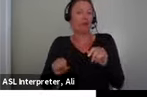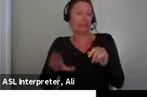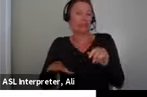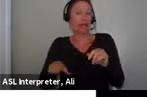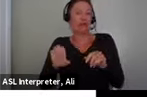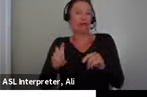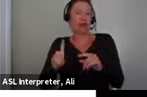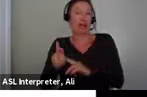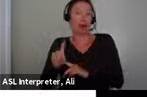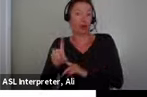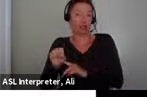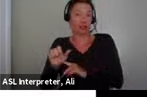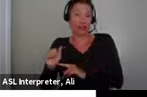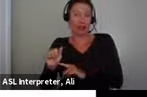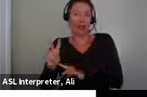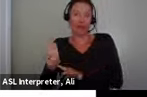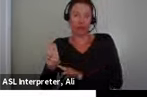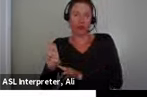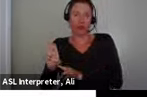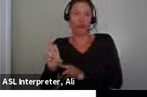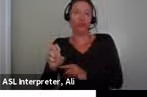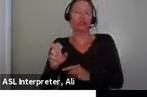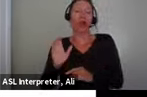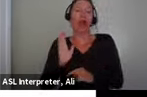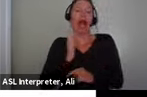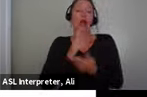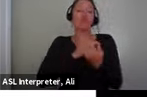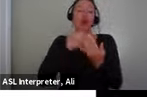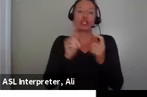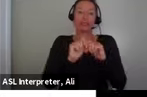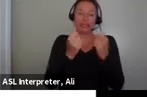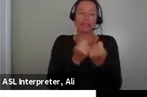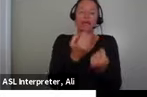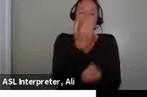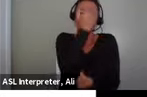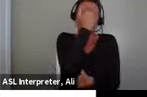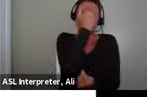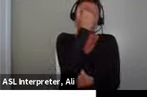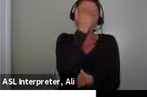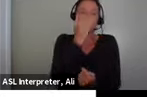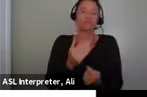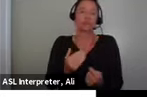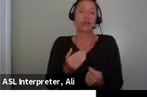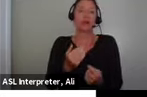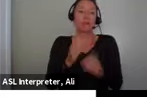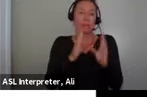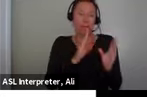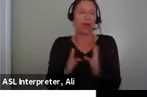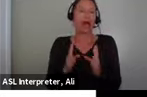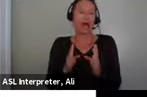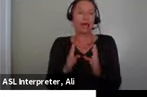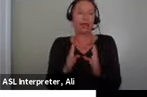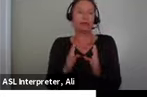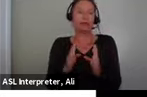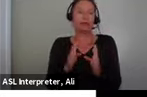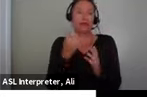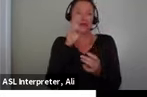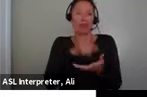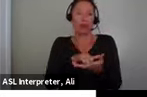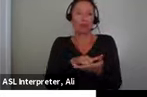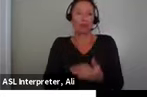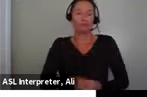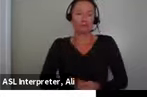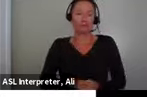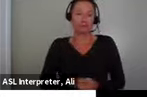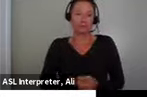that's definitely on the project team's radar and something that they're going to actively seek to avoid. Okay,